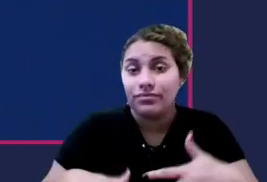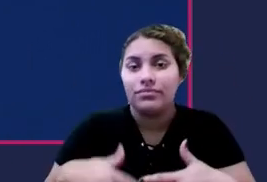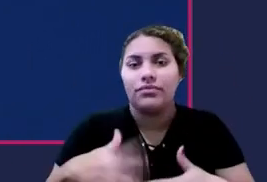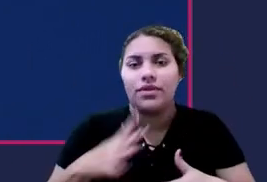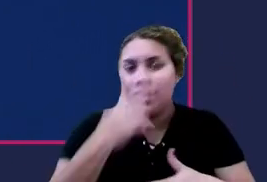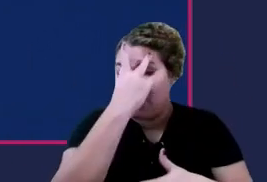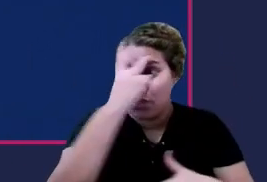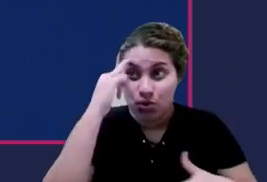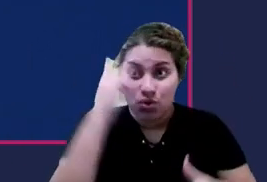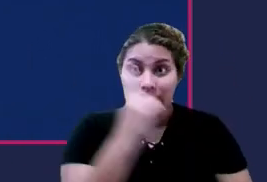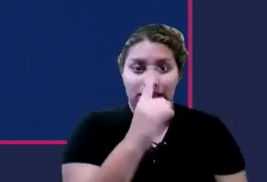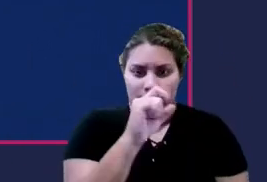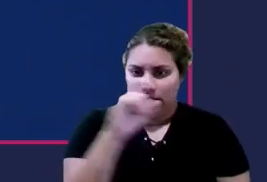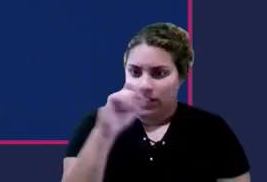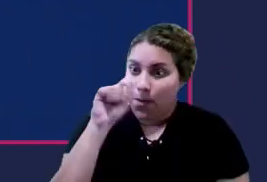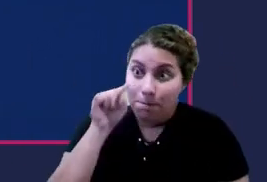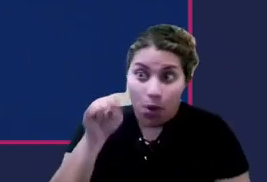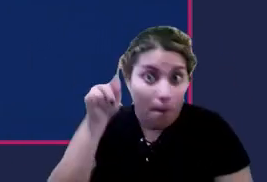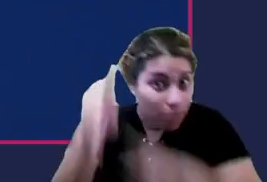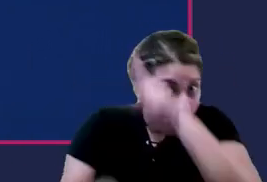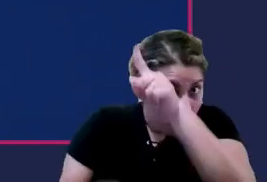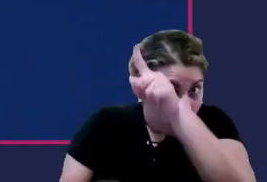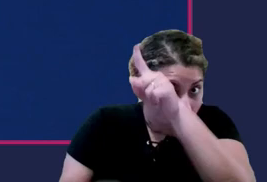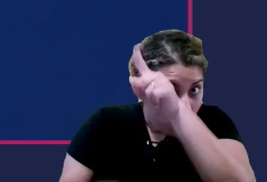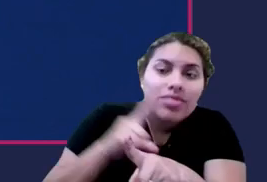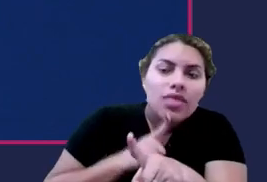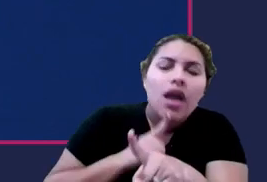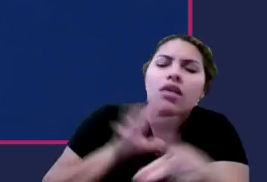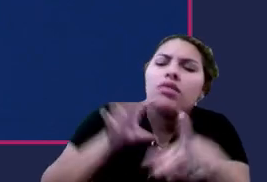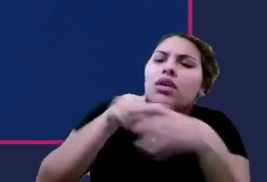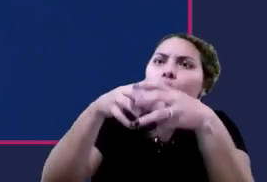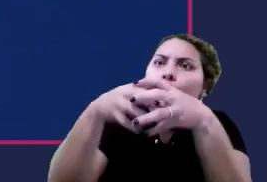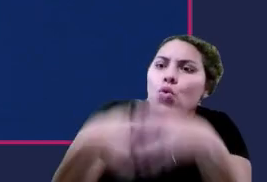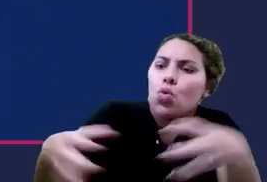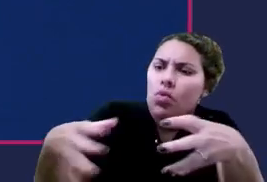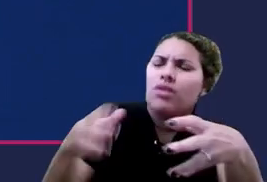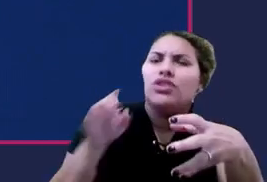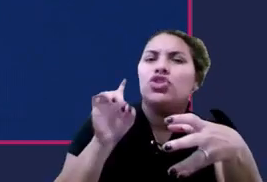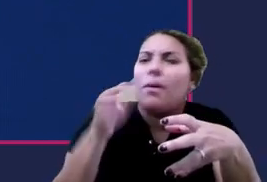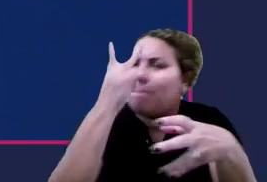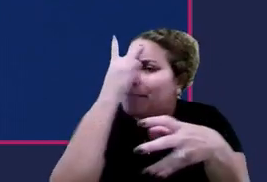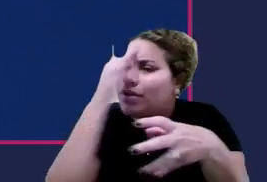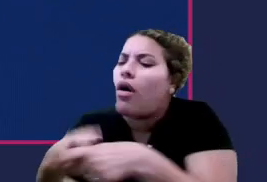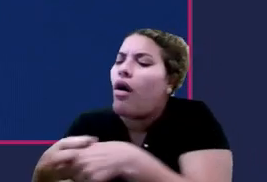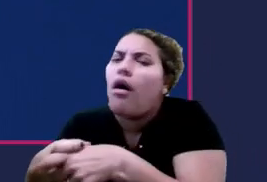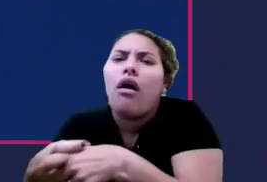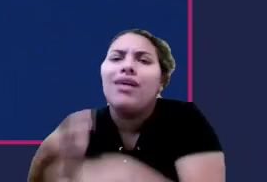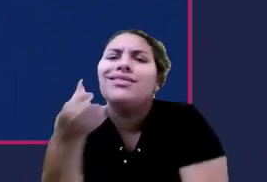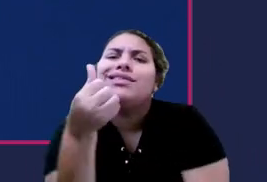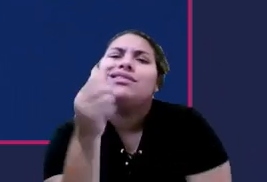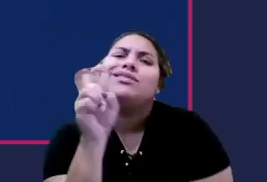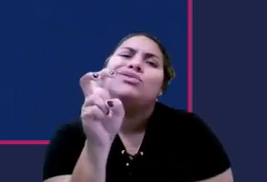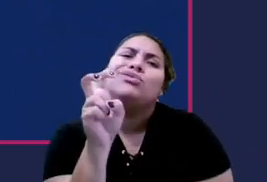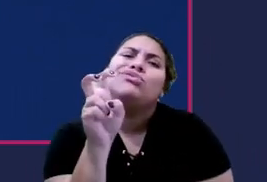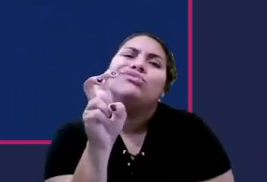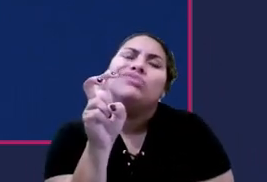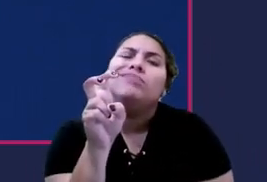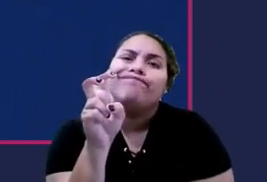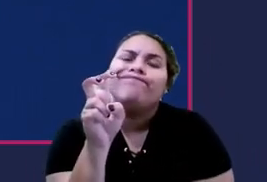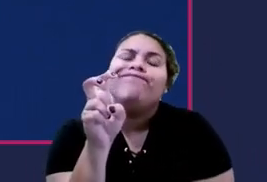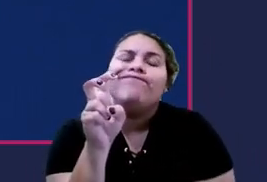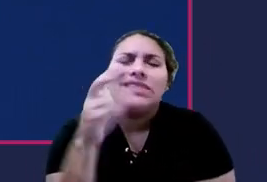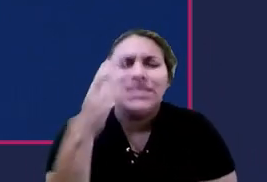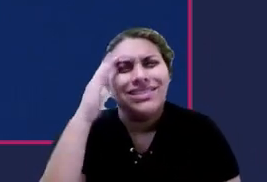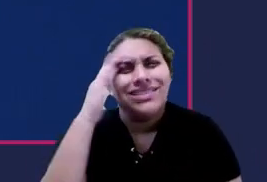it's 65 cases by 100,000 people. And that's